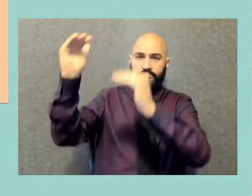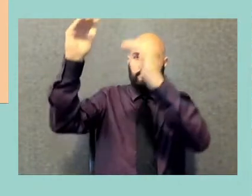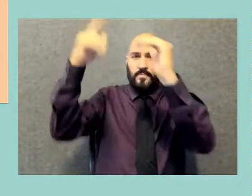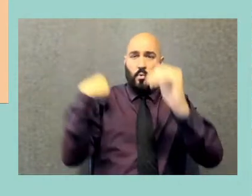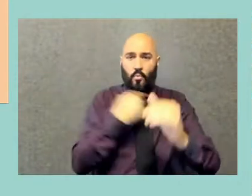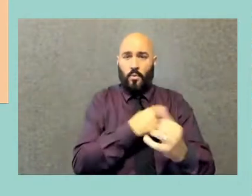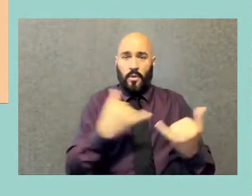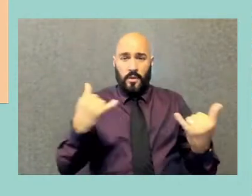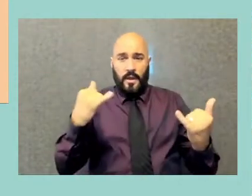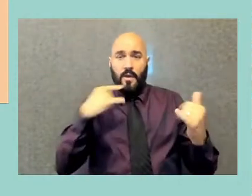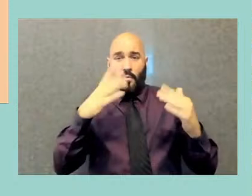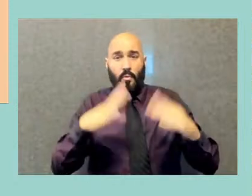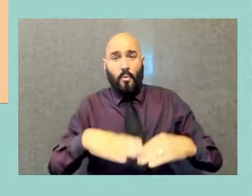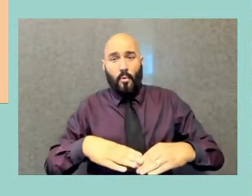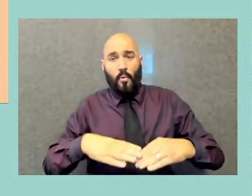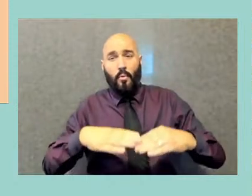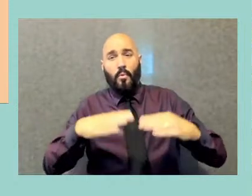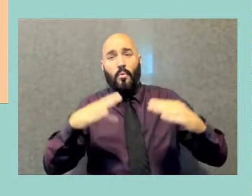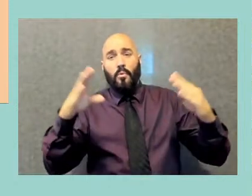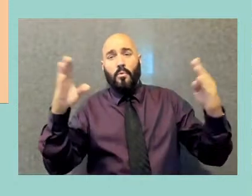One. We are